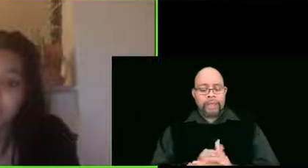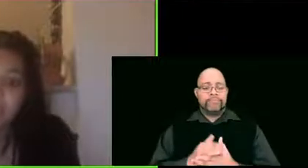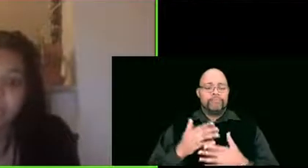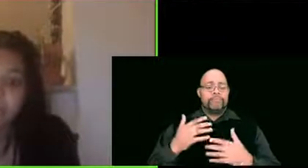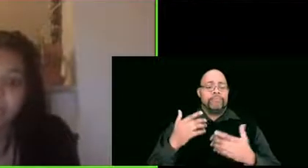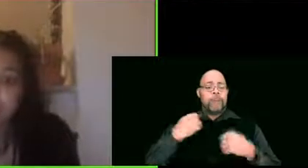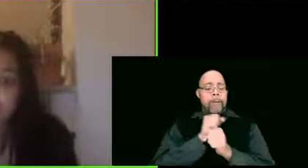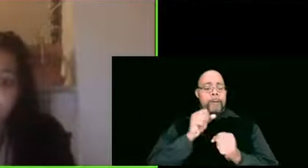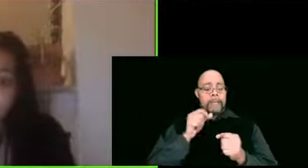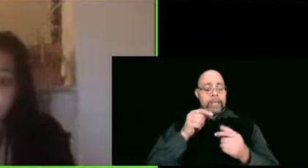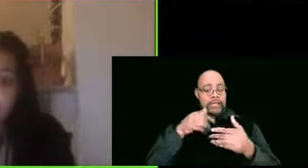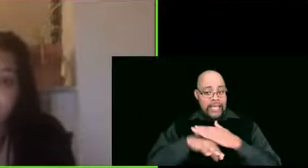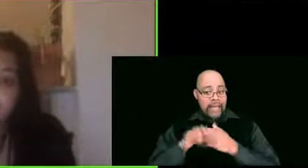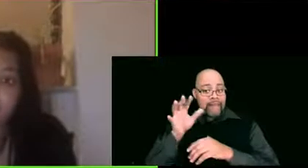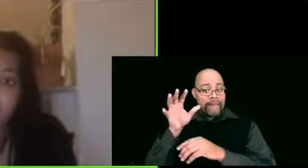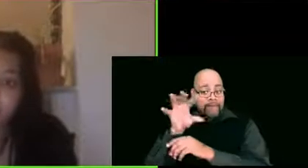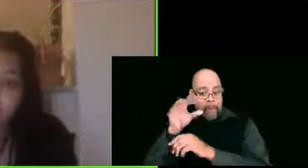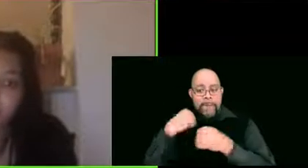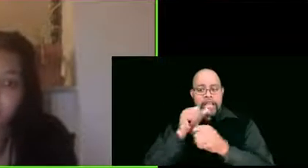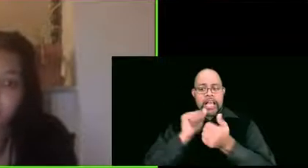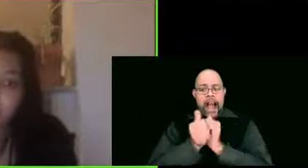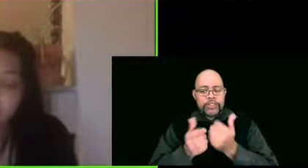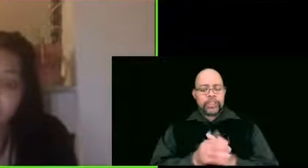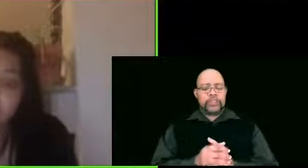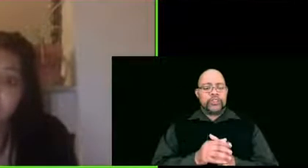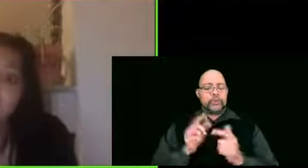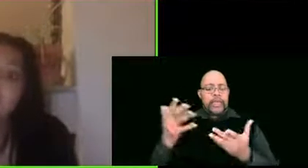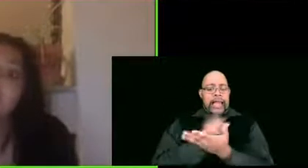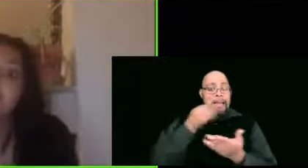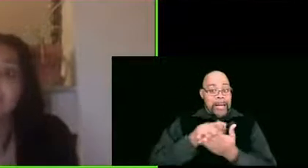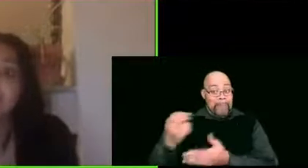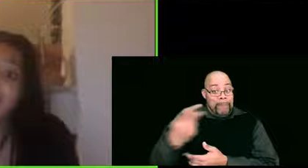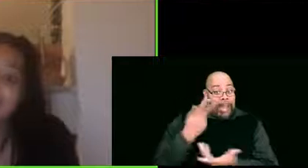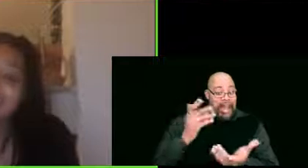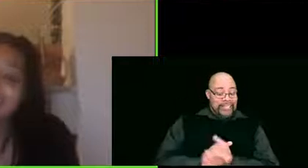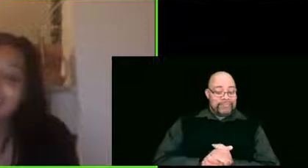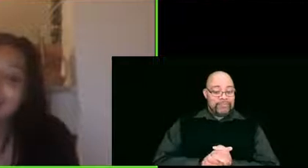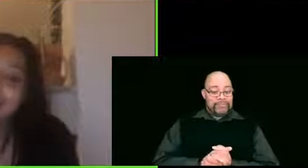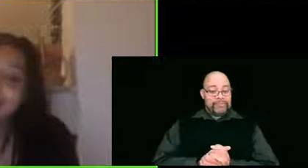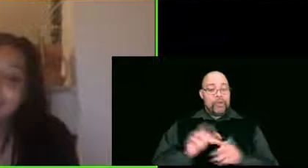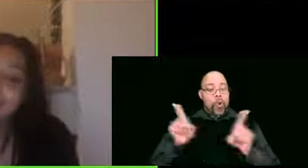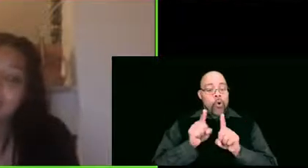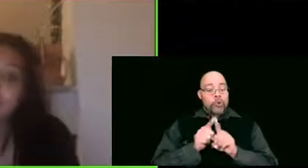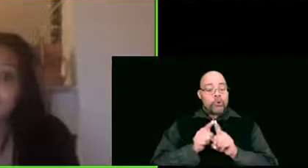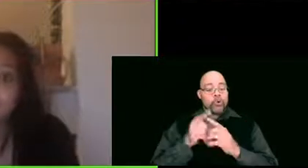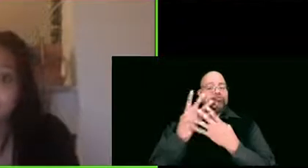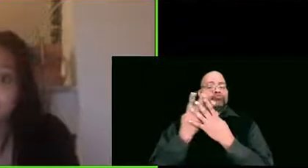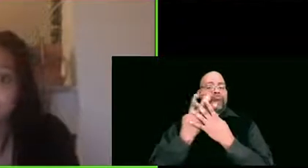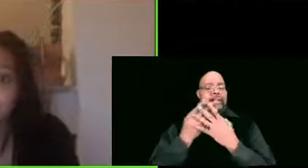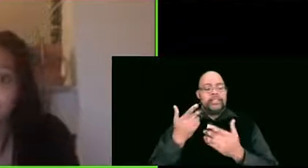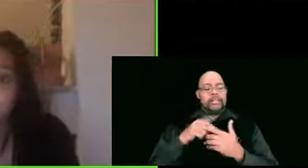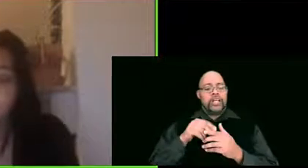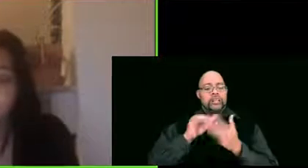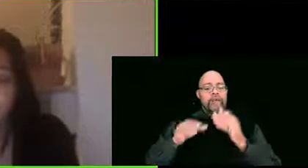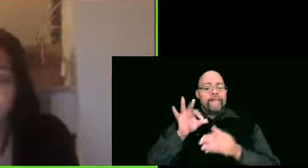win. So once you've made the film, you can enter it into film competitions to gain money back. And also for